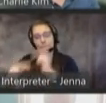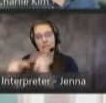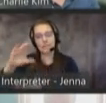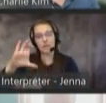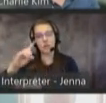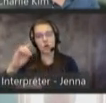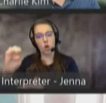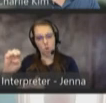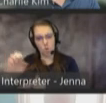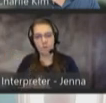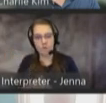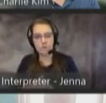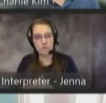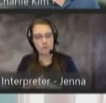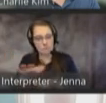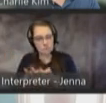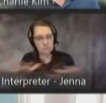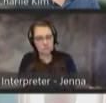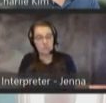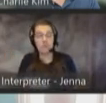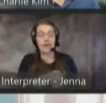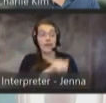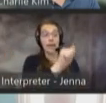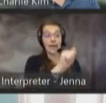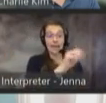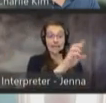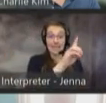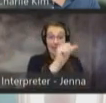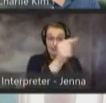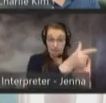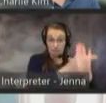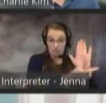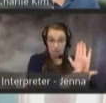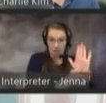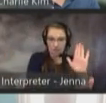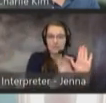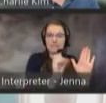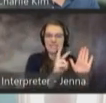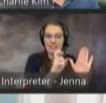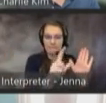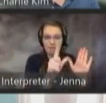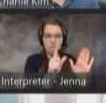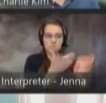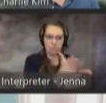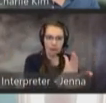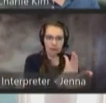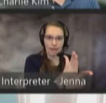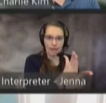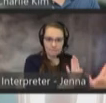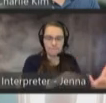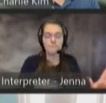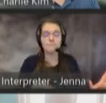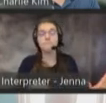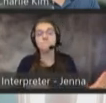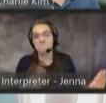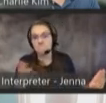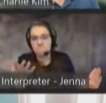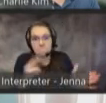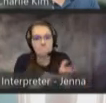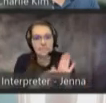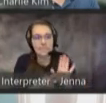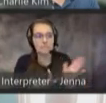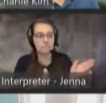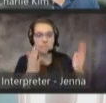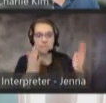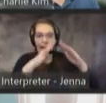we differentiate the AAB from the ADA. The ADA is a civil rights law. So that means, you know, not only does the house have to be